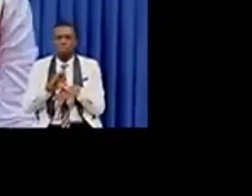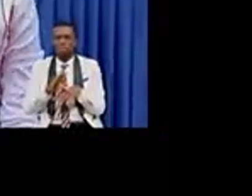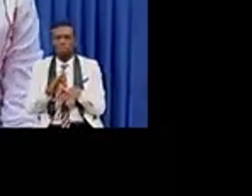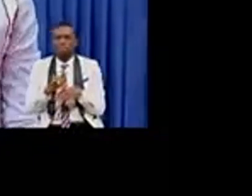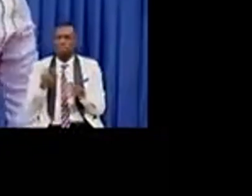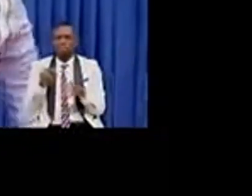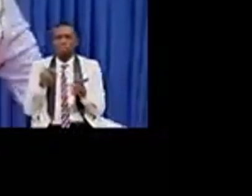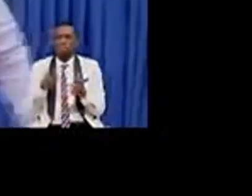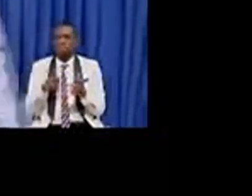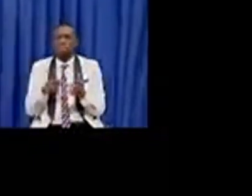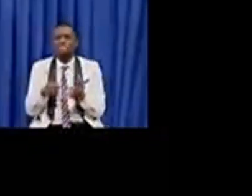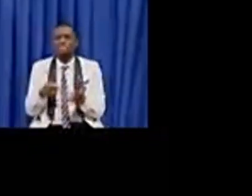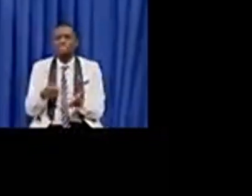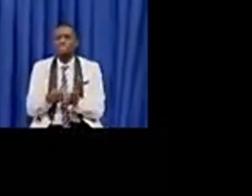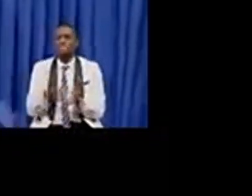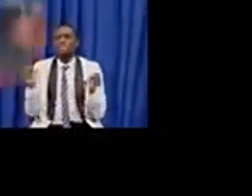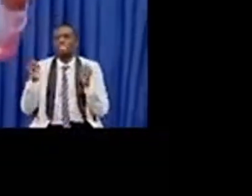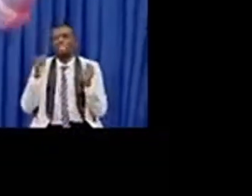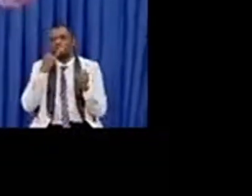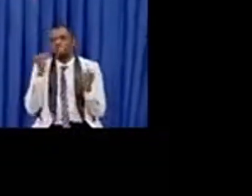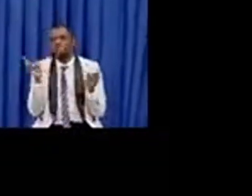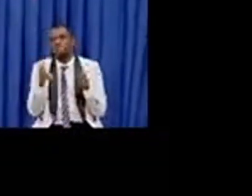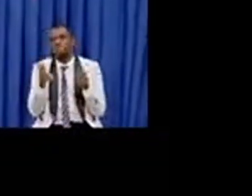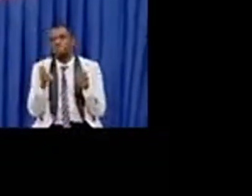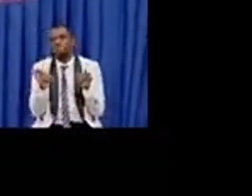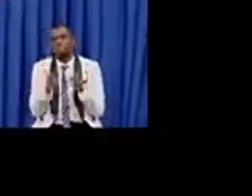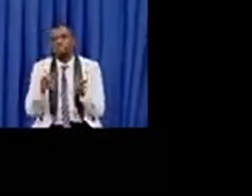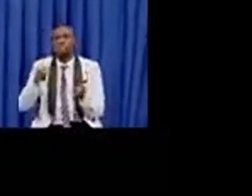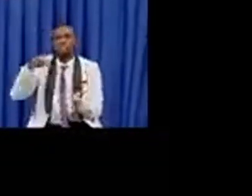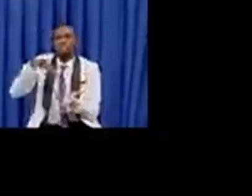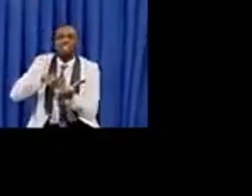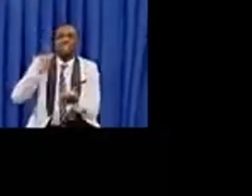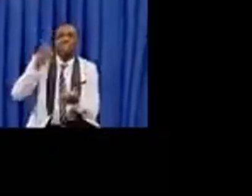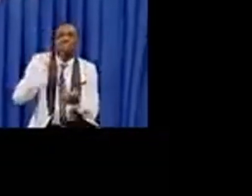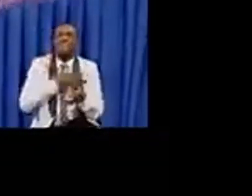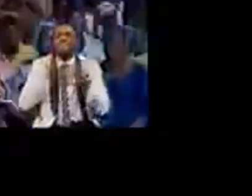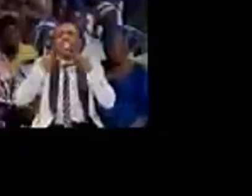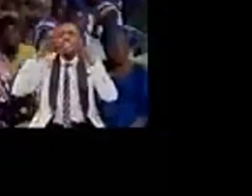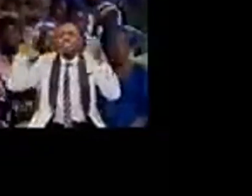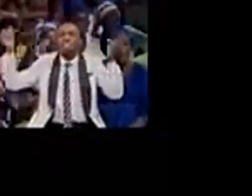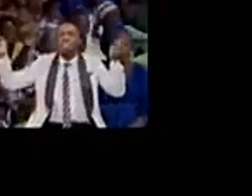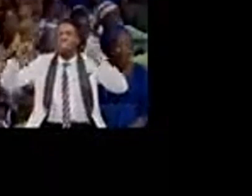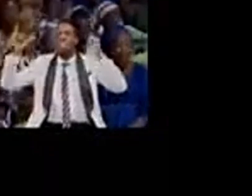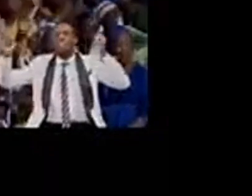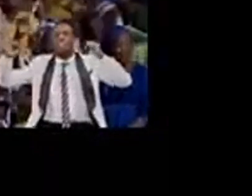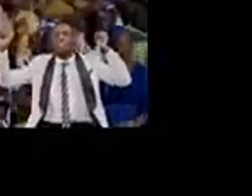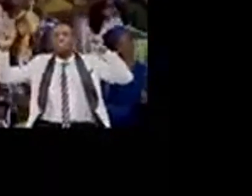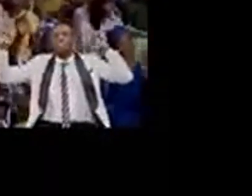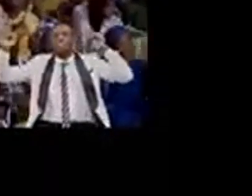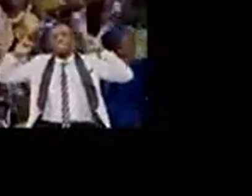This hallelujah is too small for my God. Stand up and say the hallelujah.